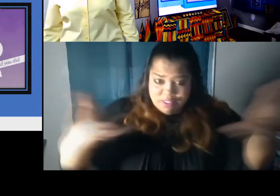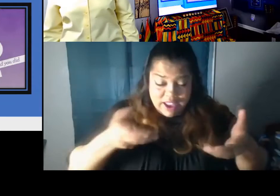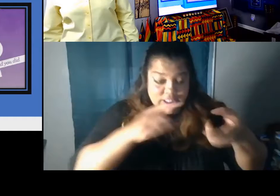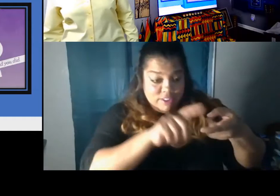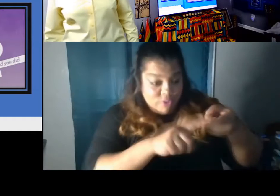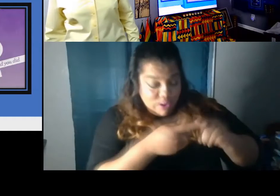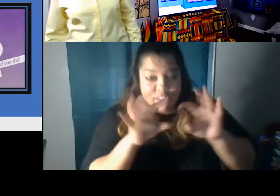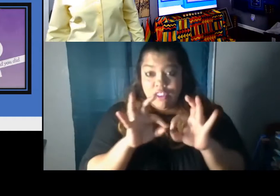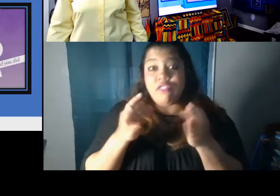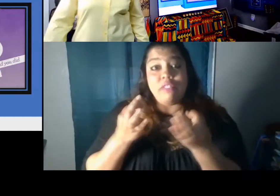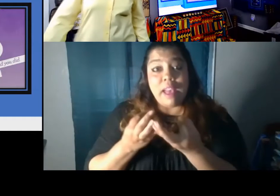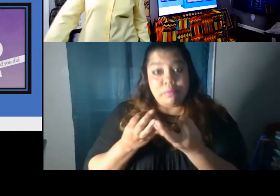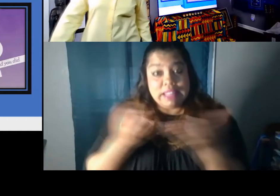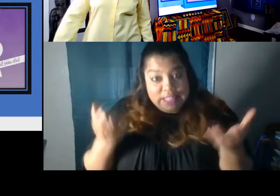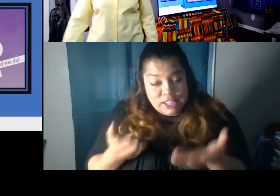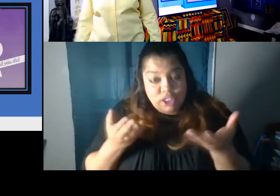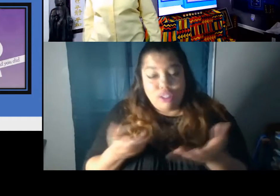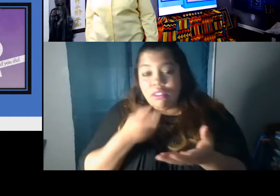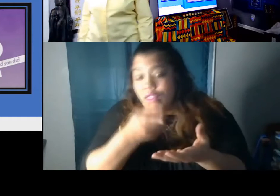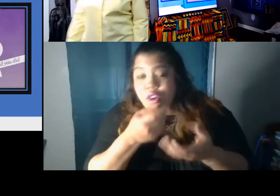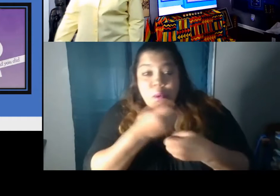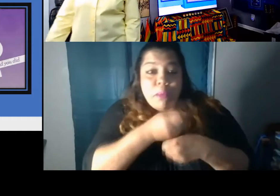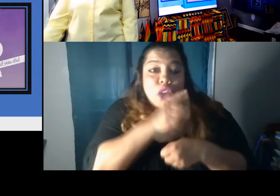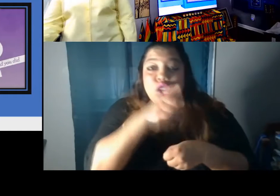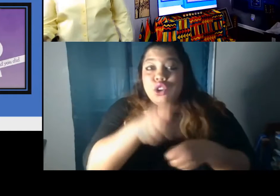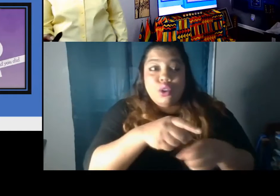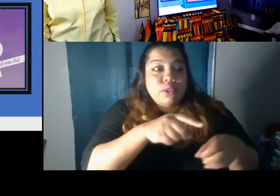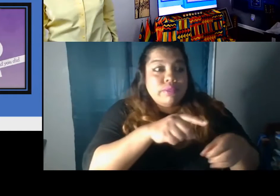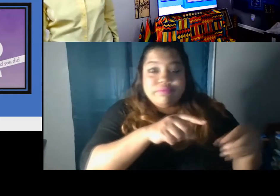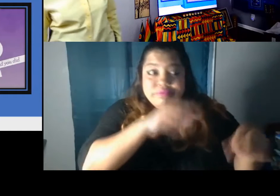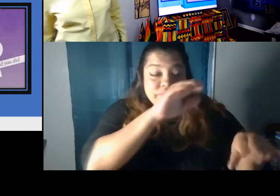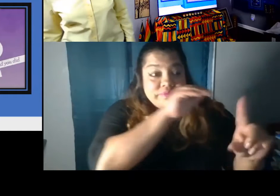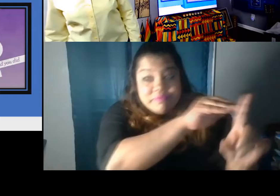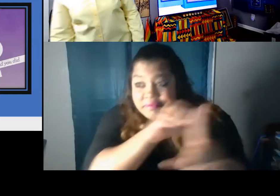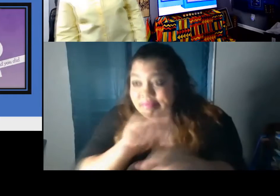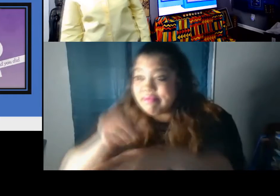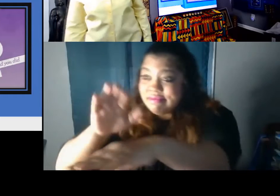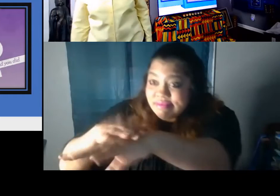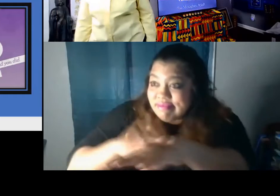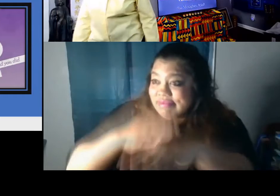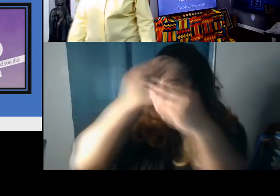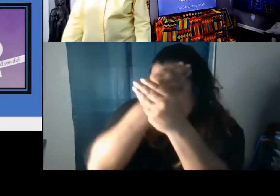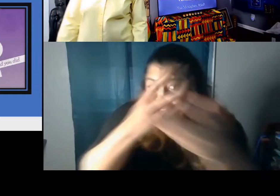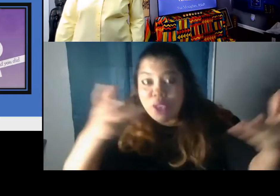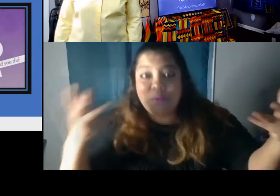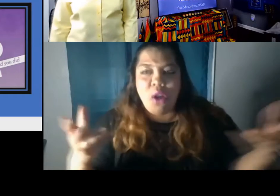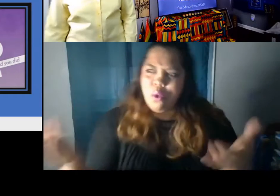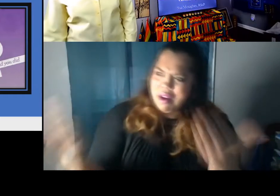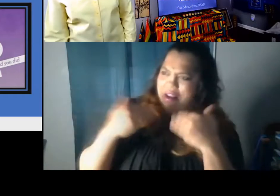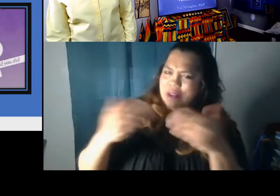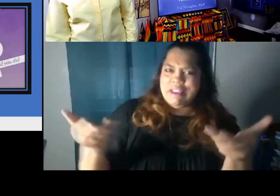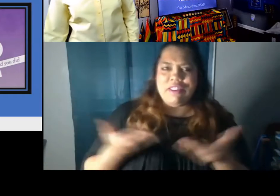to service. We would love to have them hang out with us. Yes, we would. Yes, we would.